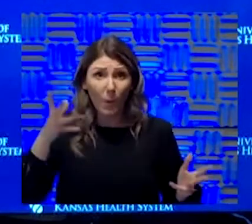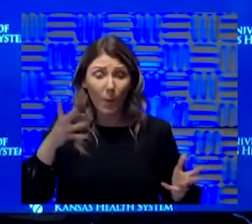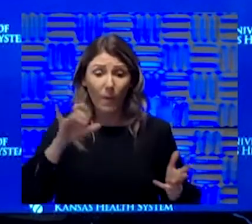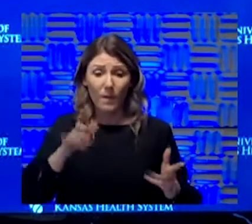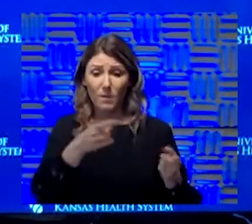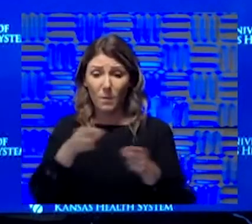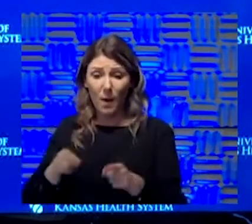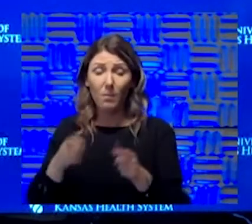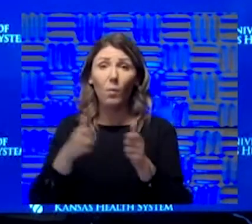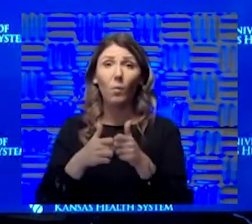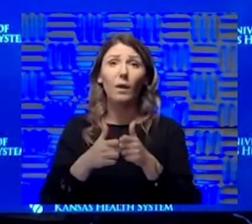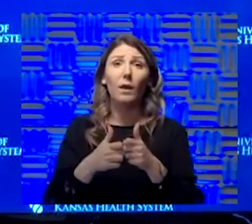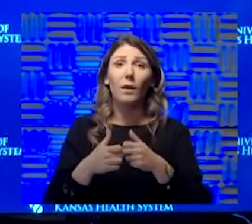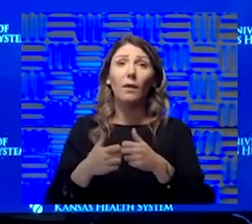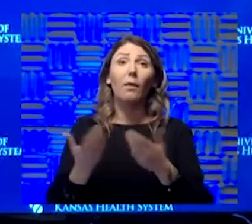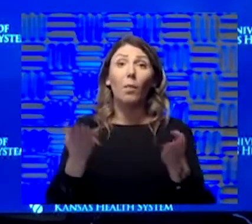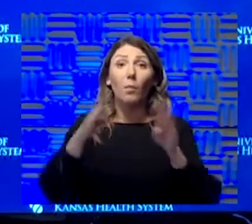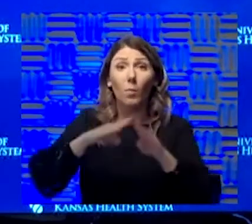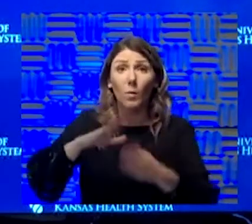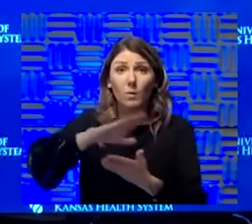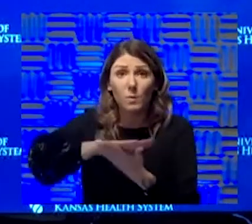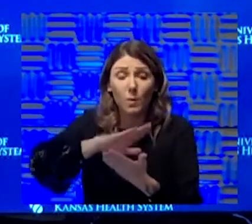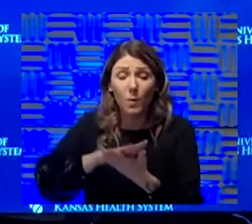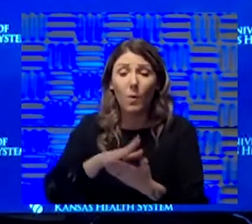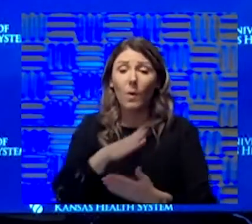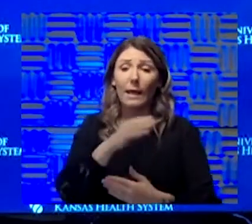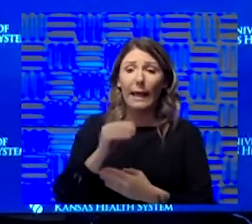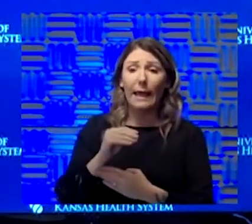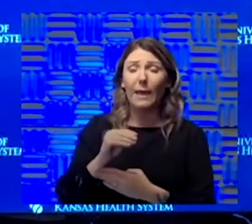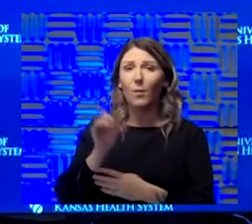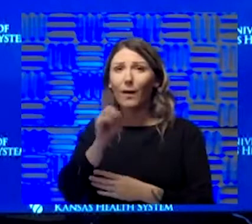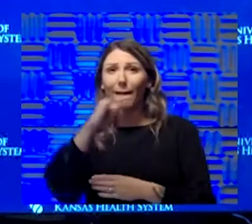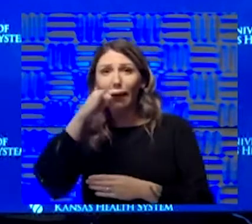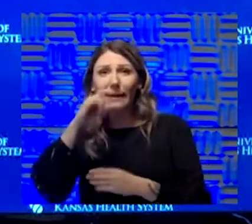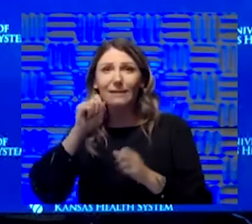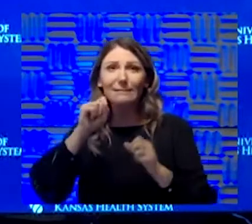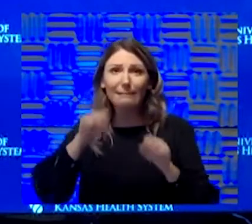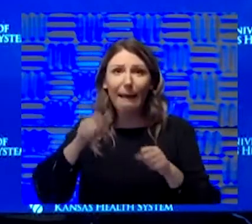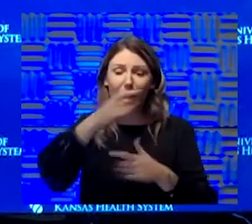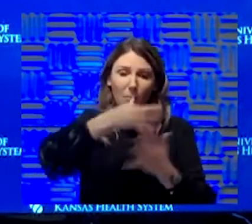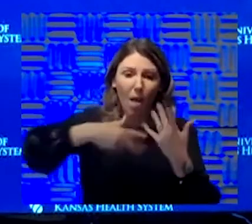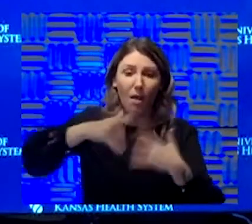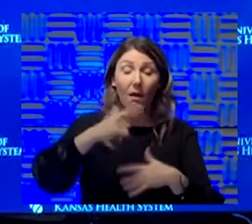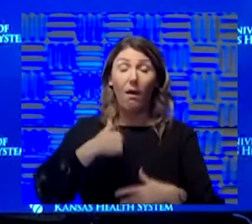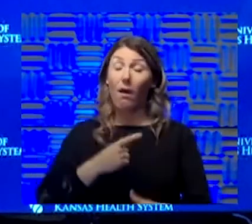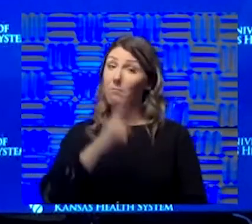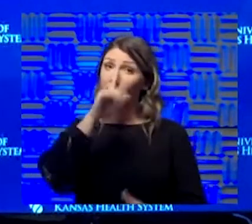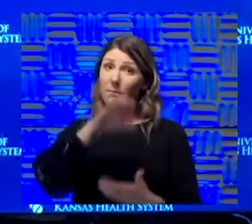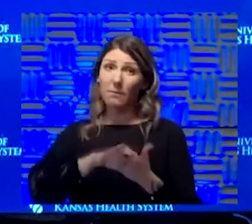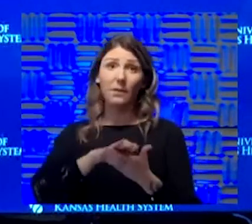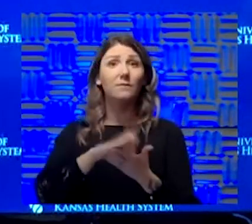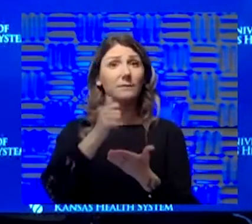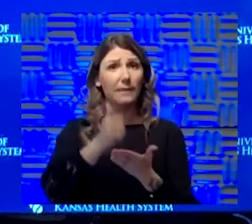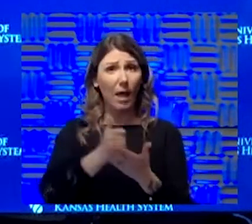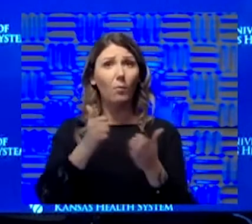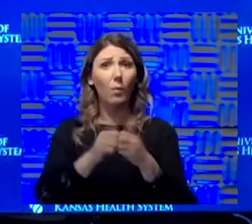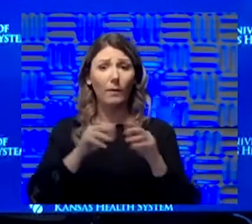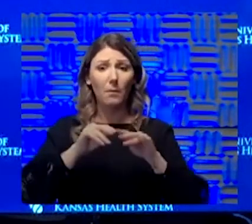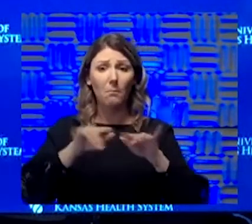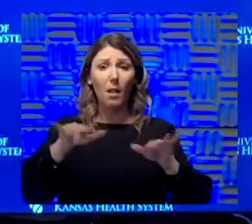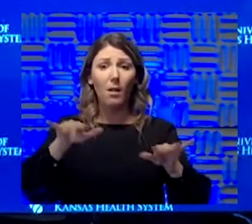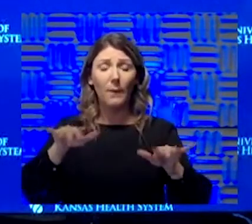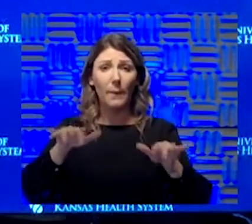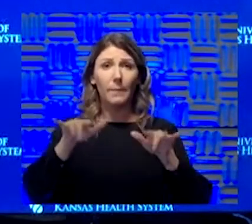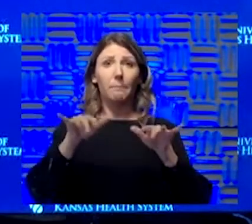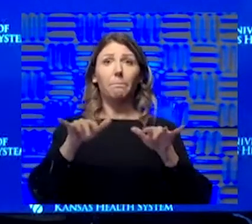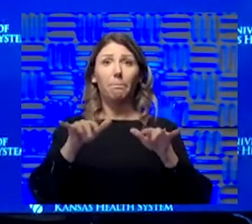closure of schools and the closure of places where children can congregate, it's really helped, I believe, in the transmission and helped us bend the curve.